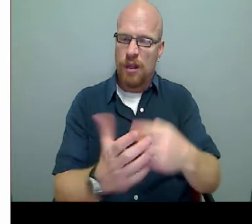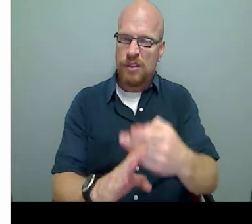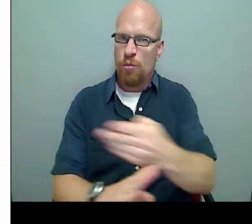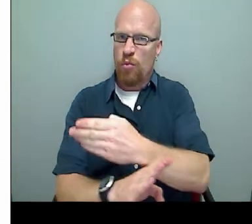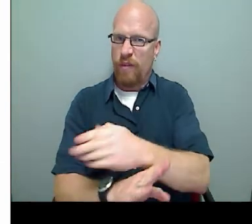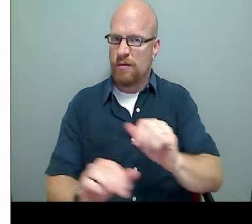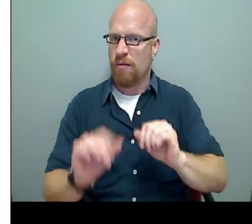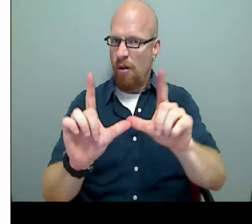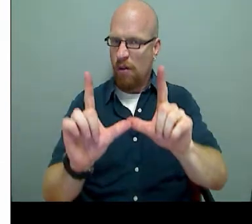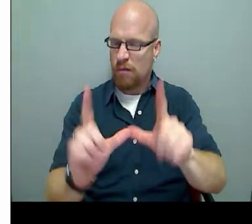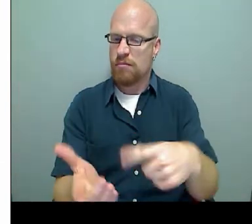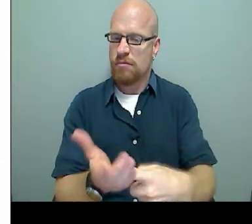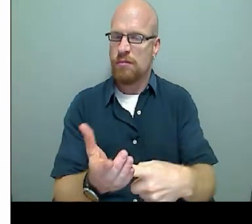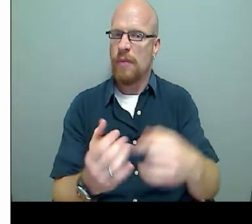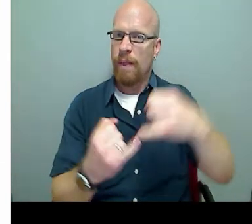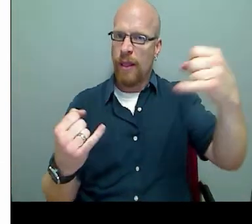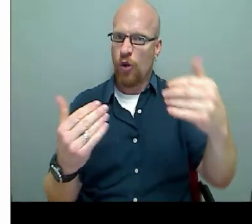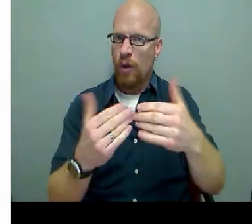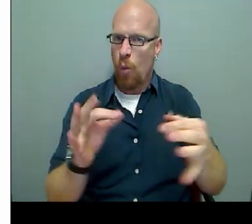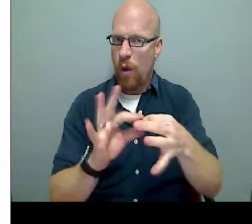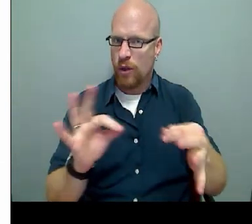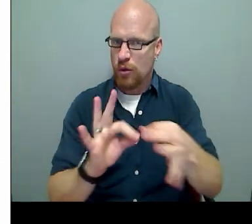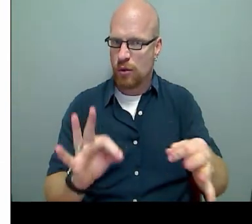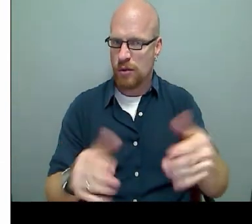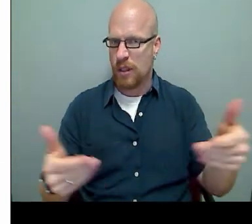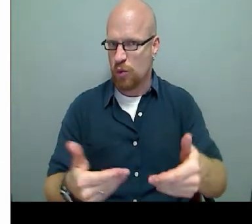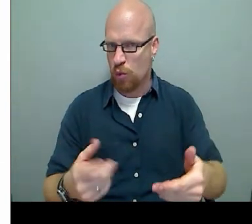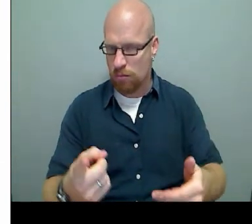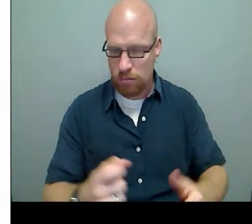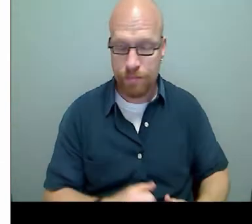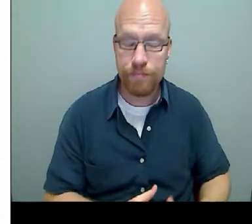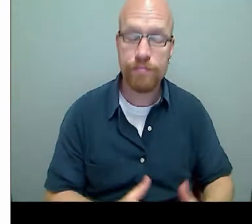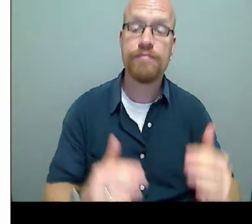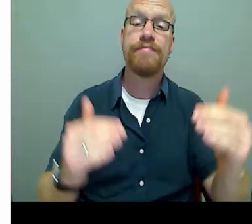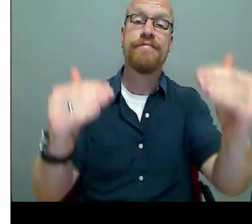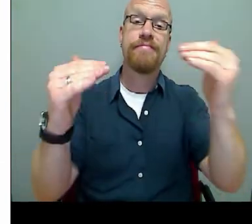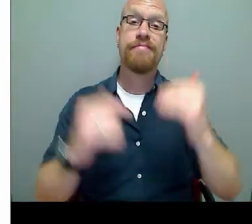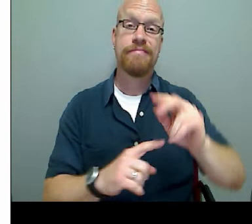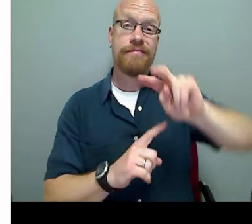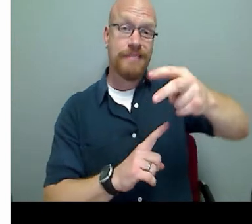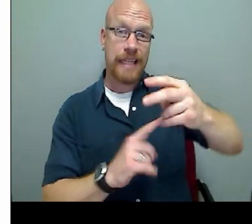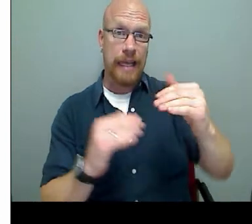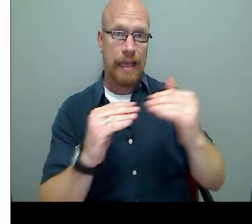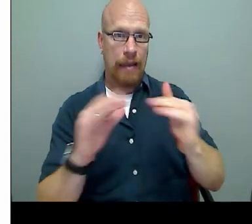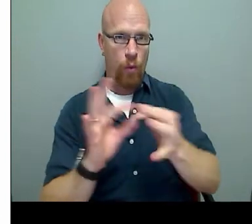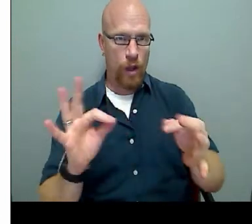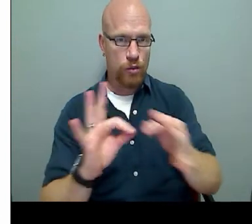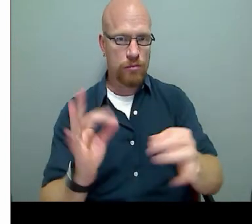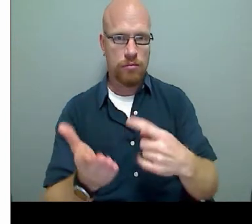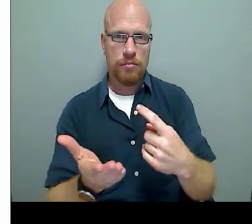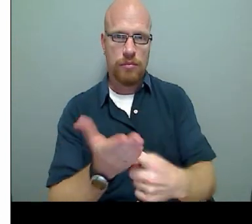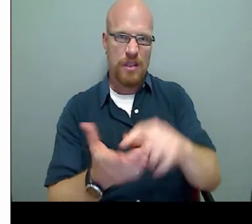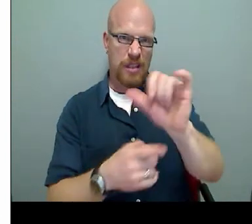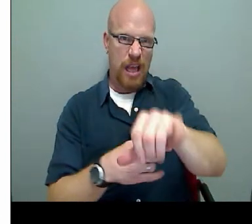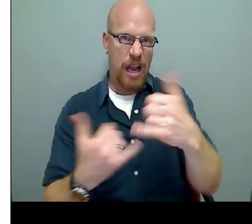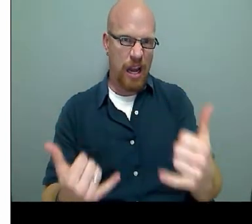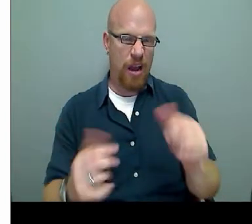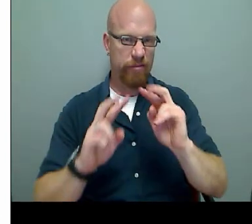up, 1 right, 1 up, 1 right. And in previous vlogs, we talked about our rise over run being our slope.